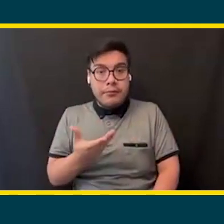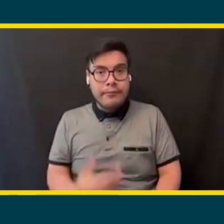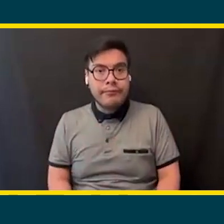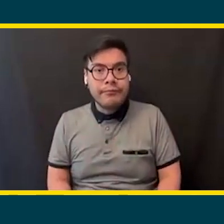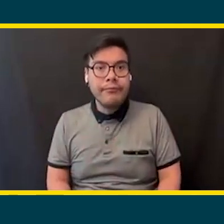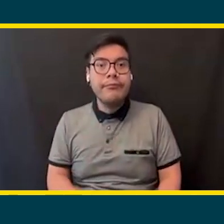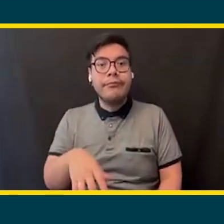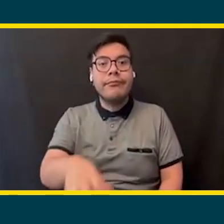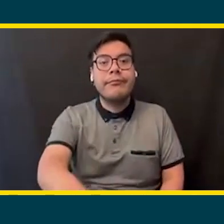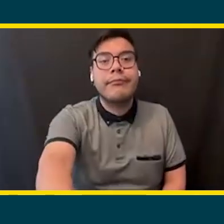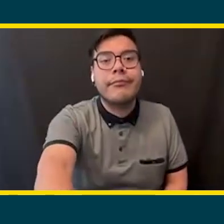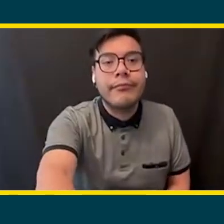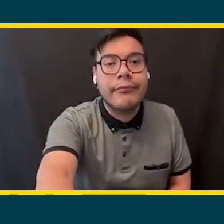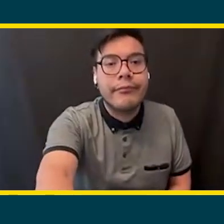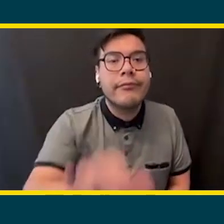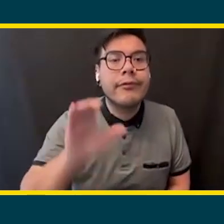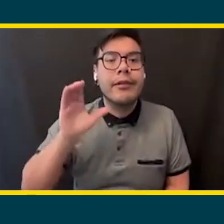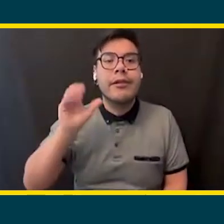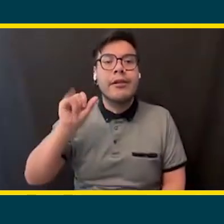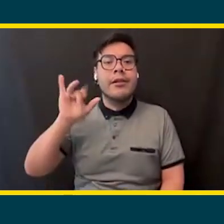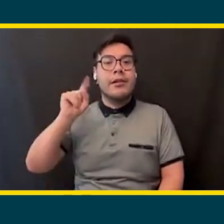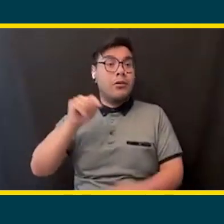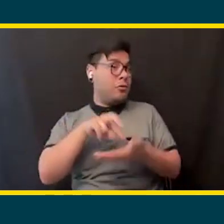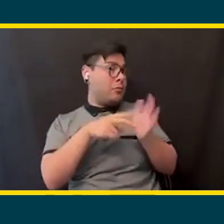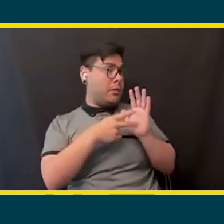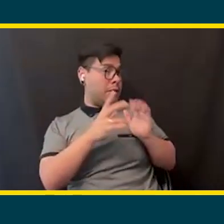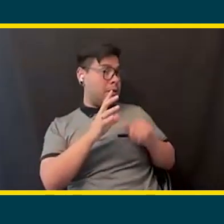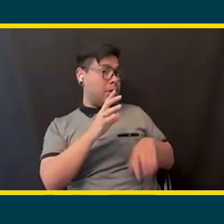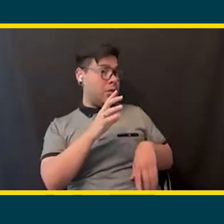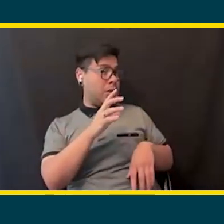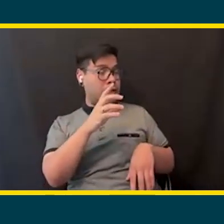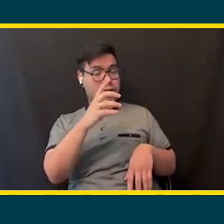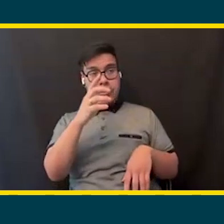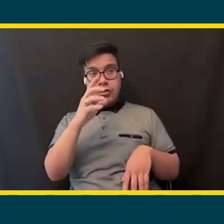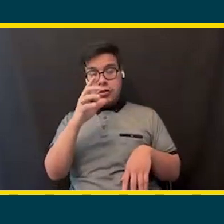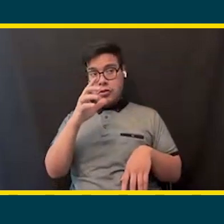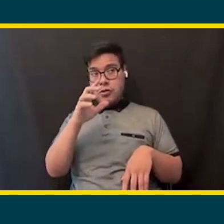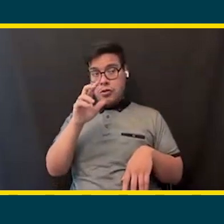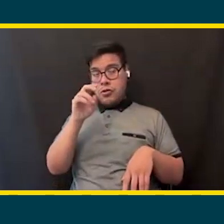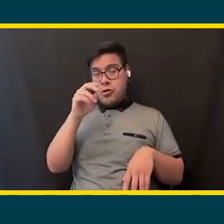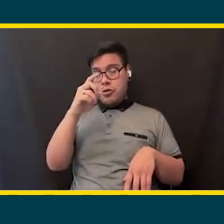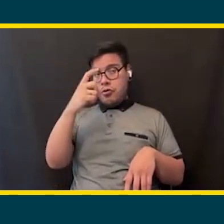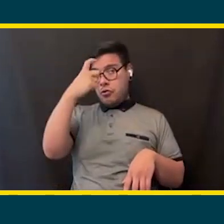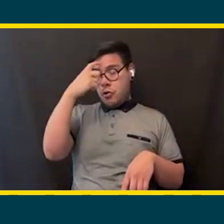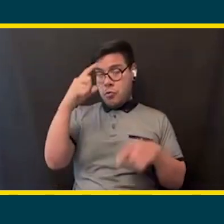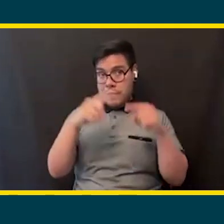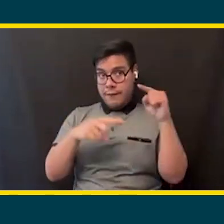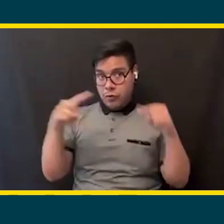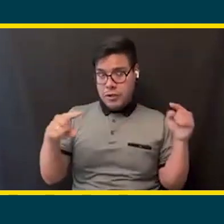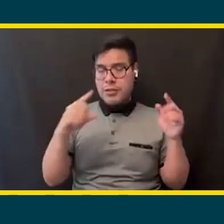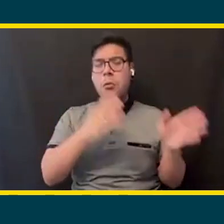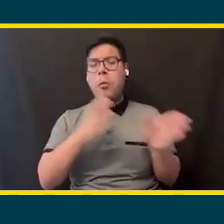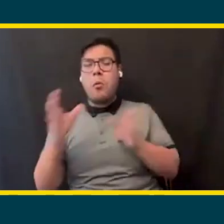This is Kate. Are you talking about in the neurodivergent sense, or are you talking about in that of the gender sense with like being trans and